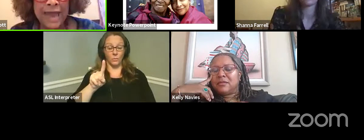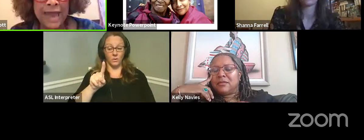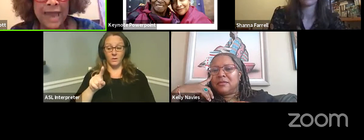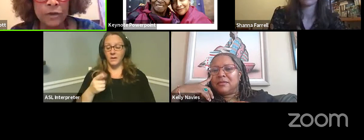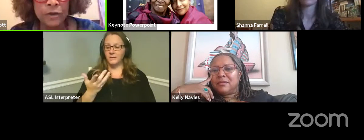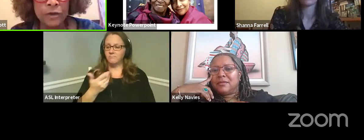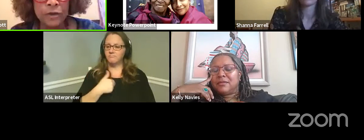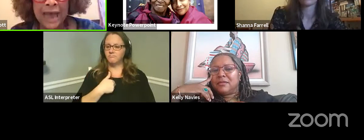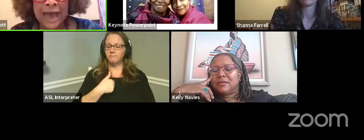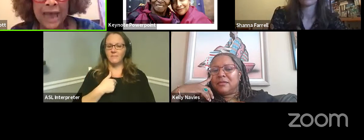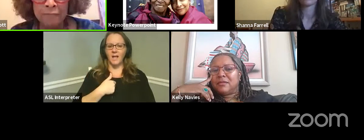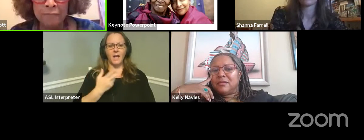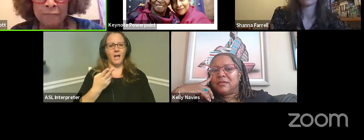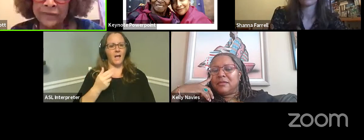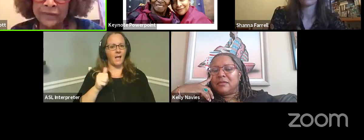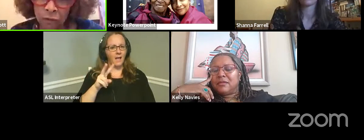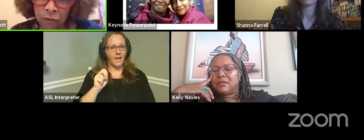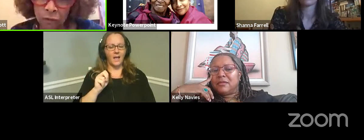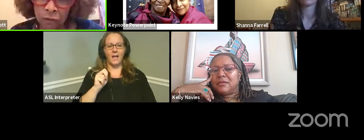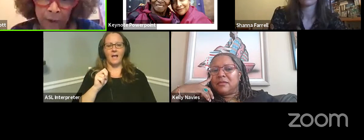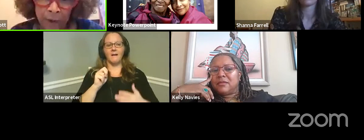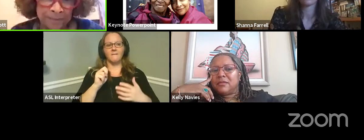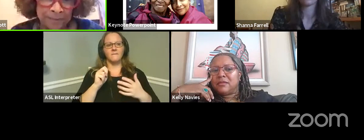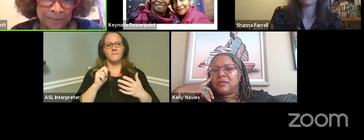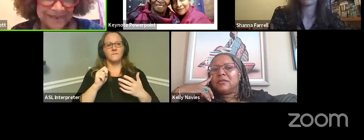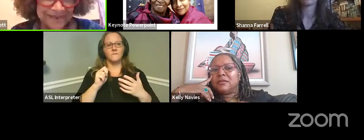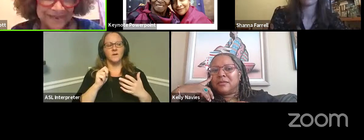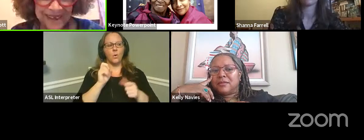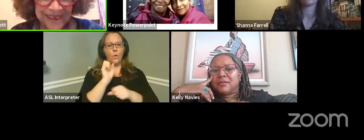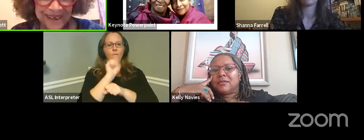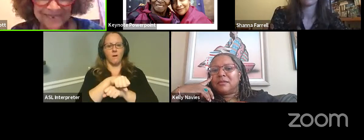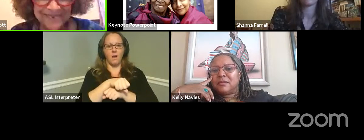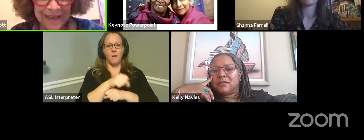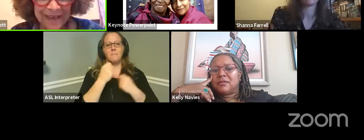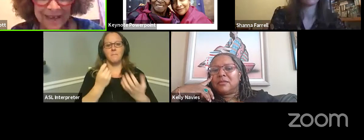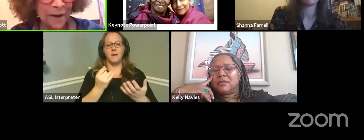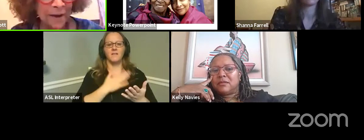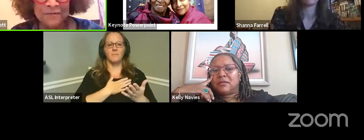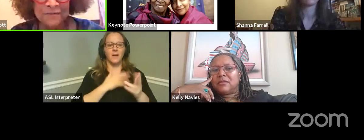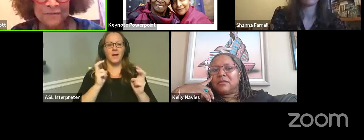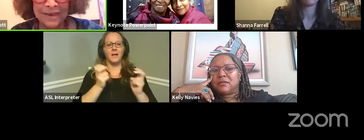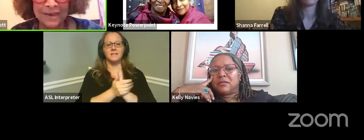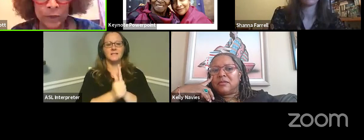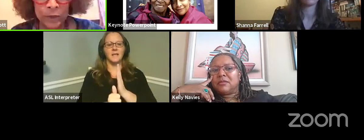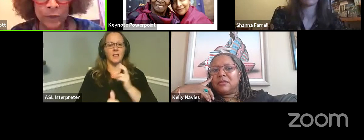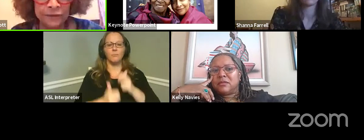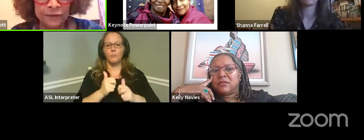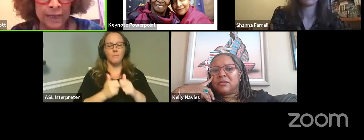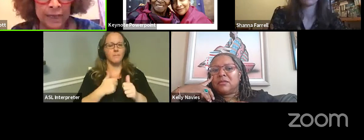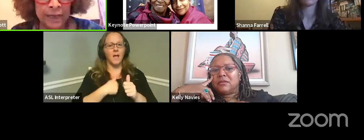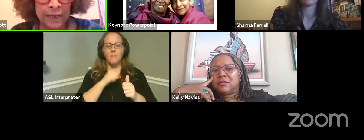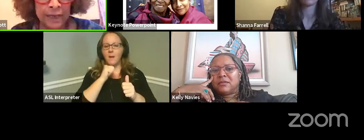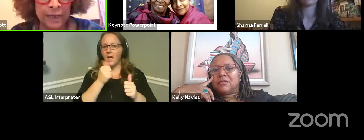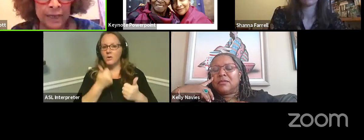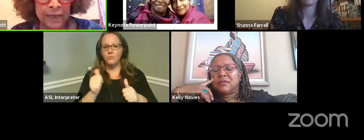have tackled a lot of my skill problems, right? I'm not reinventing the wheel each